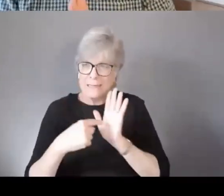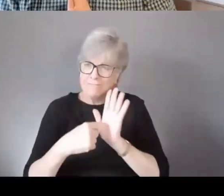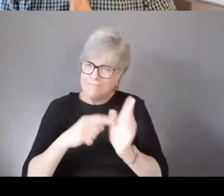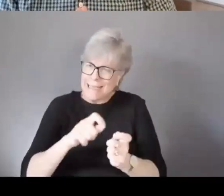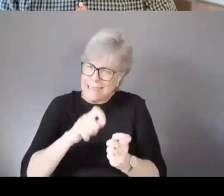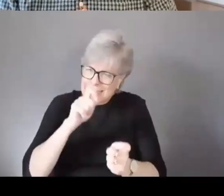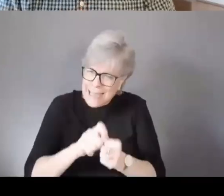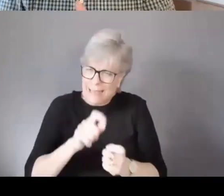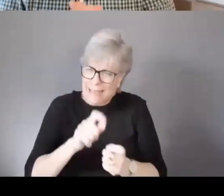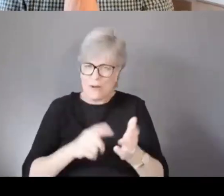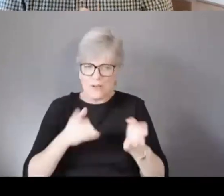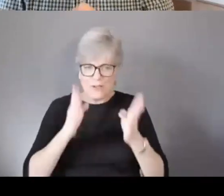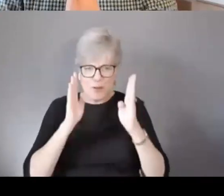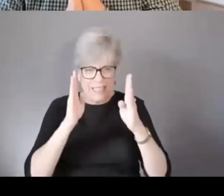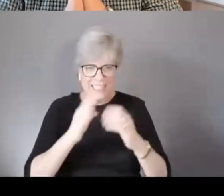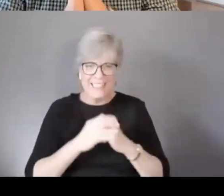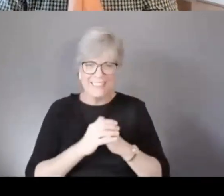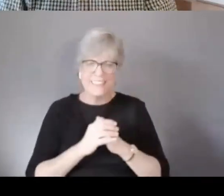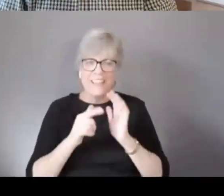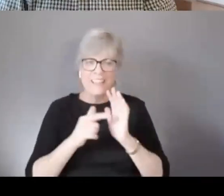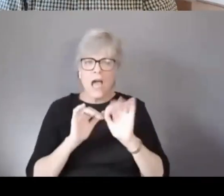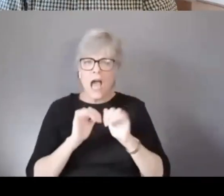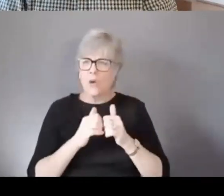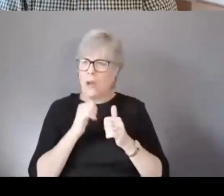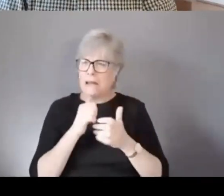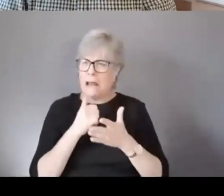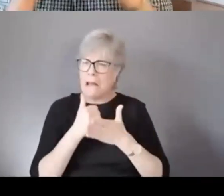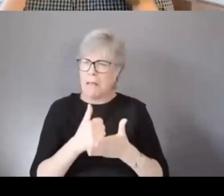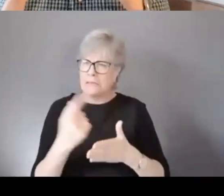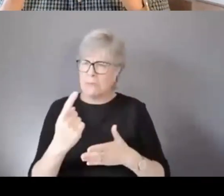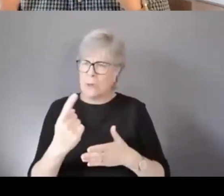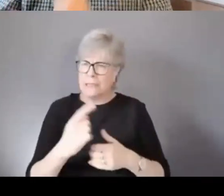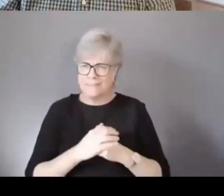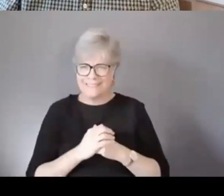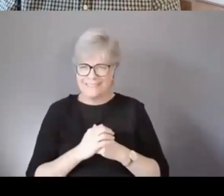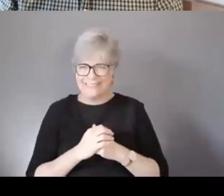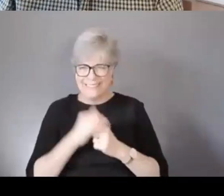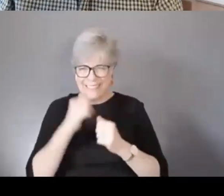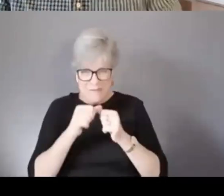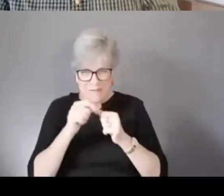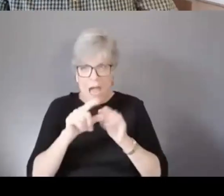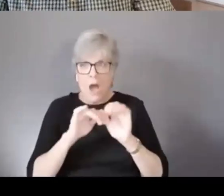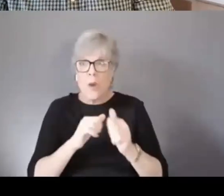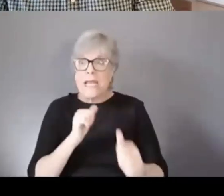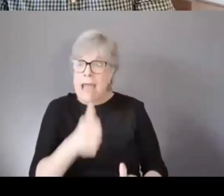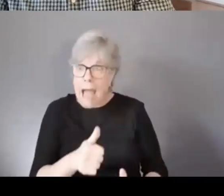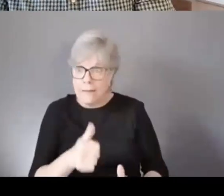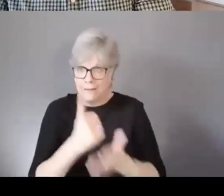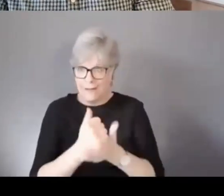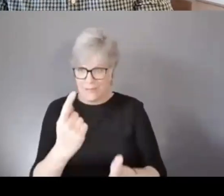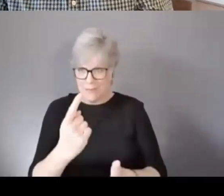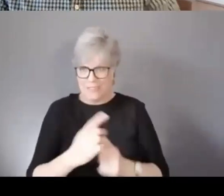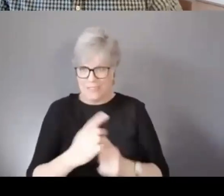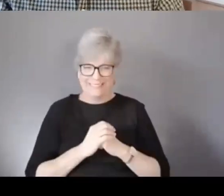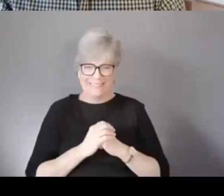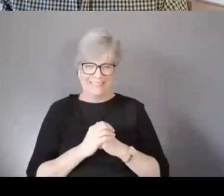exactly what I want you to pay attention to. This is a how do I not help someone? Okay, so please keep that in mind as you're going. We're going to